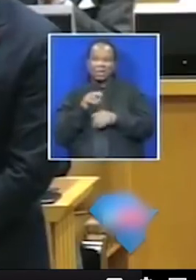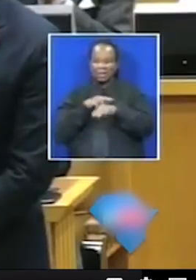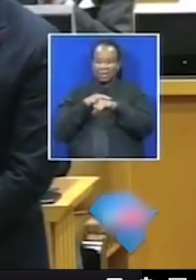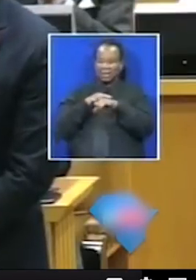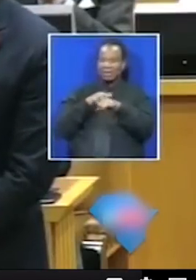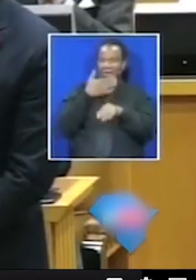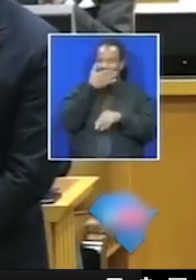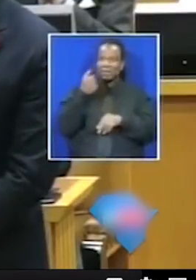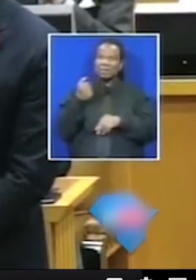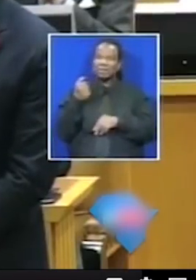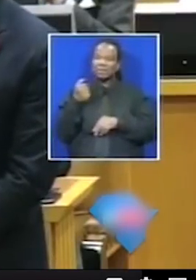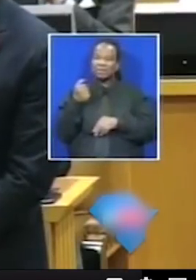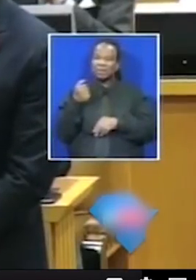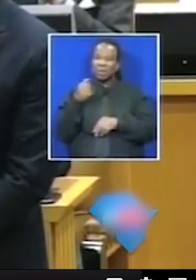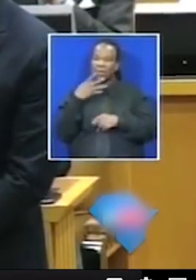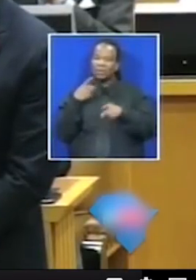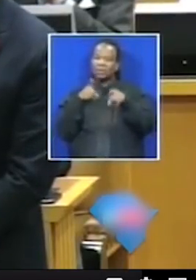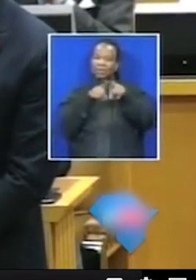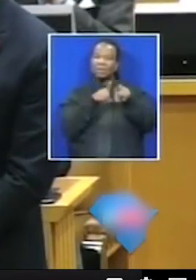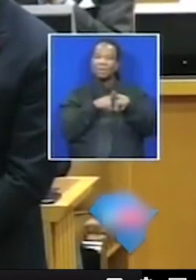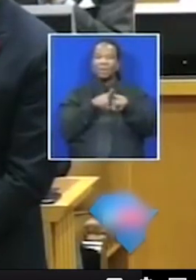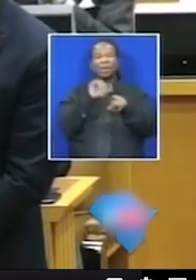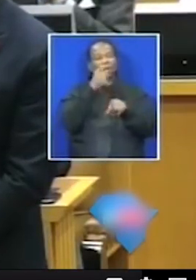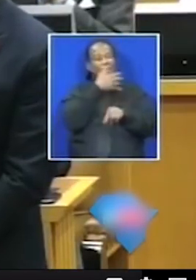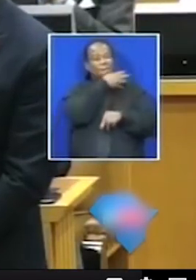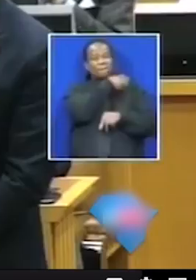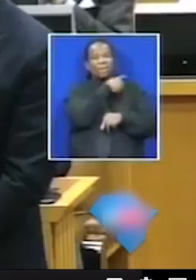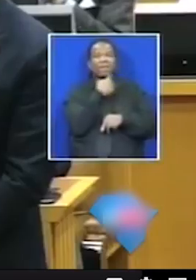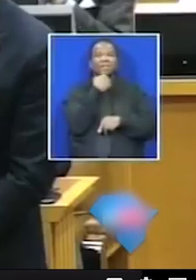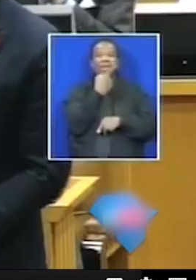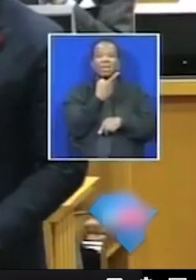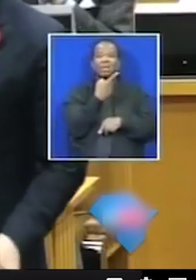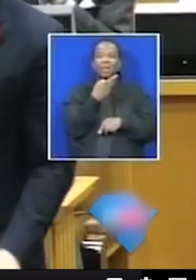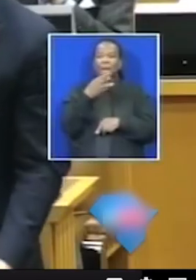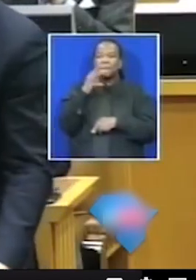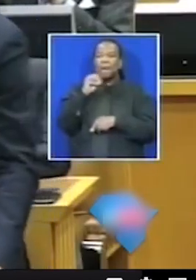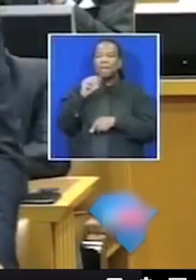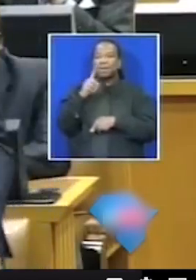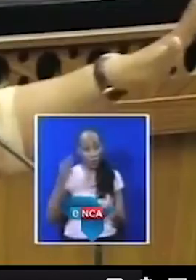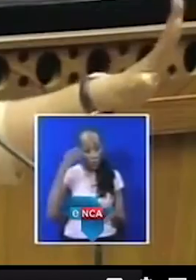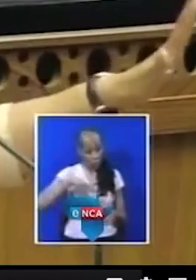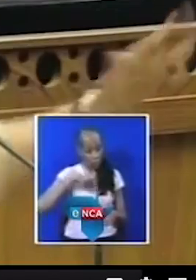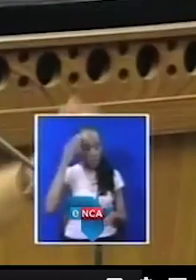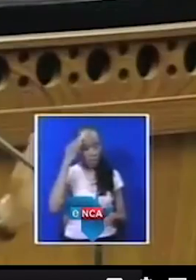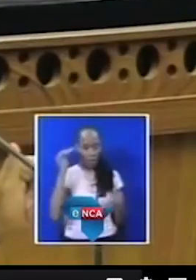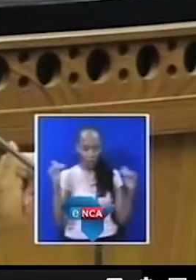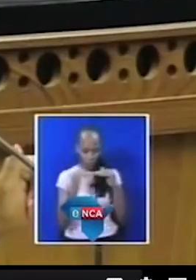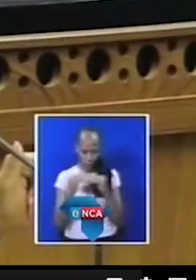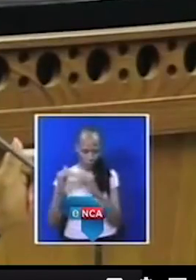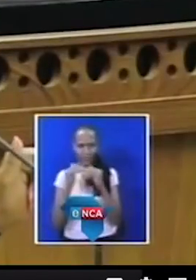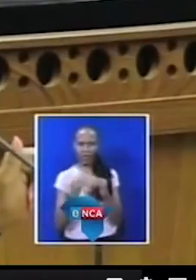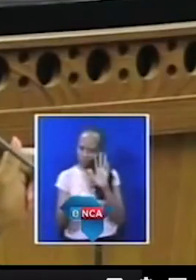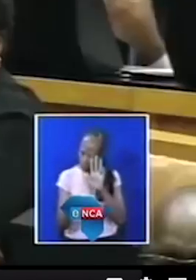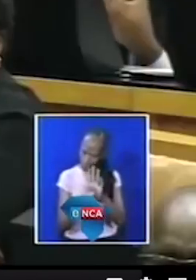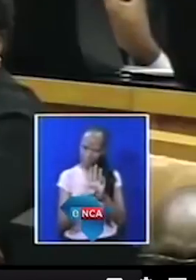I would ask that the Minister withdraws her reference to Mr. Maimonia's blackface. You can say, I'm not